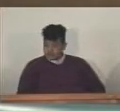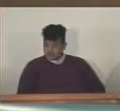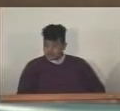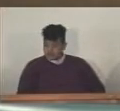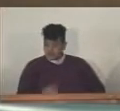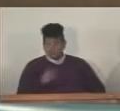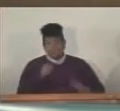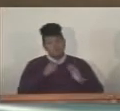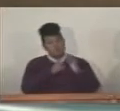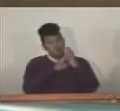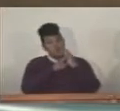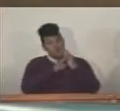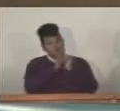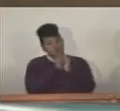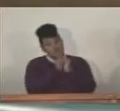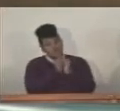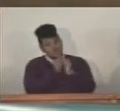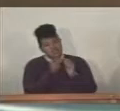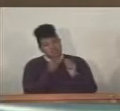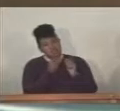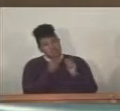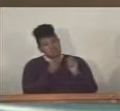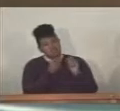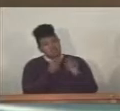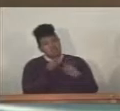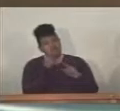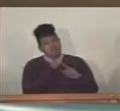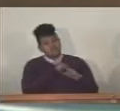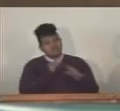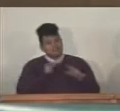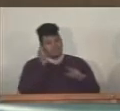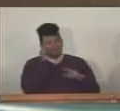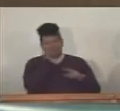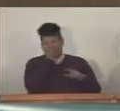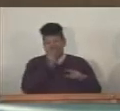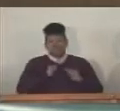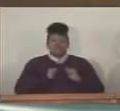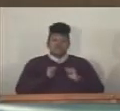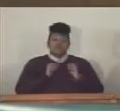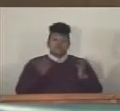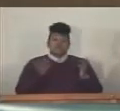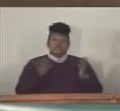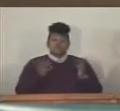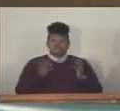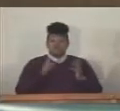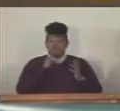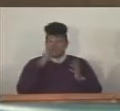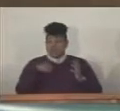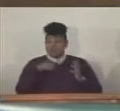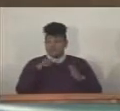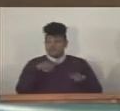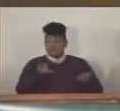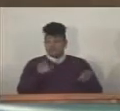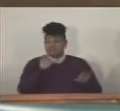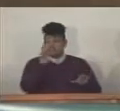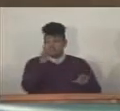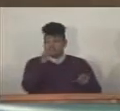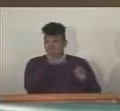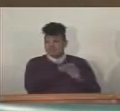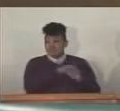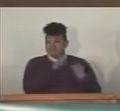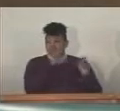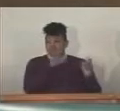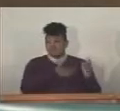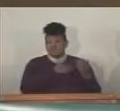Senator Floyd Morris. So I certainly will have a chance later to vote and give